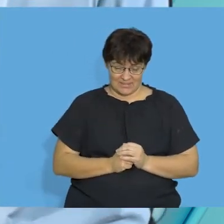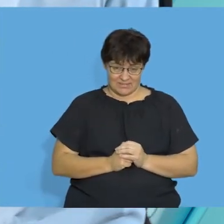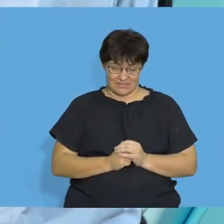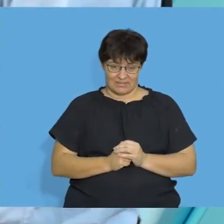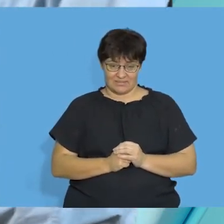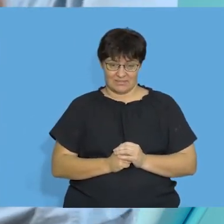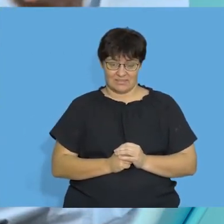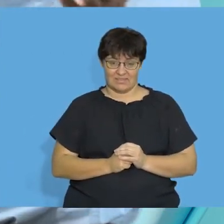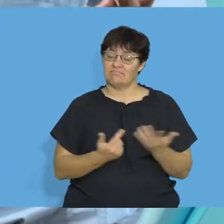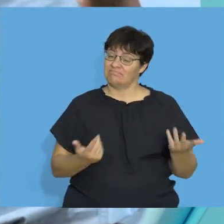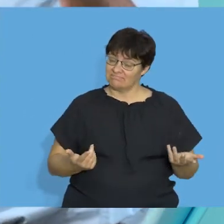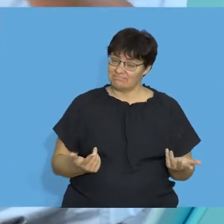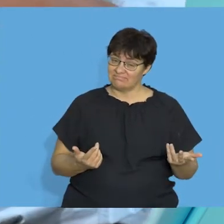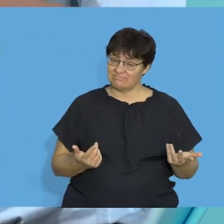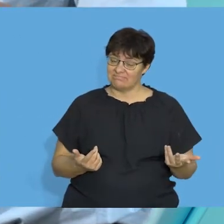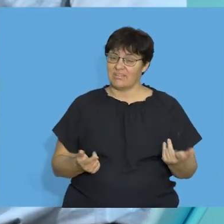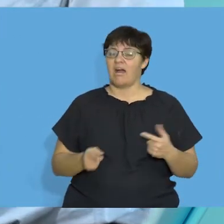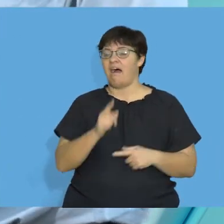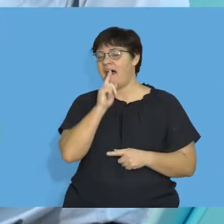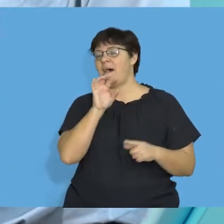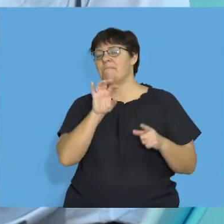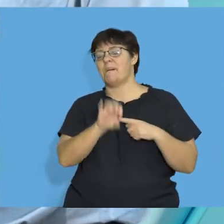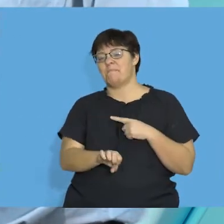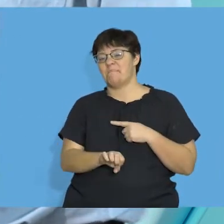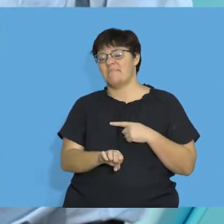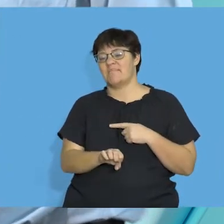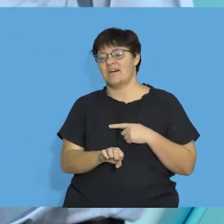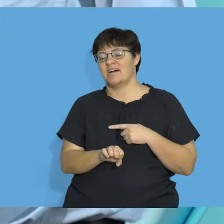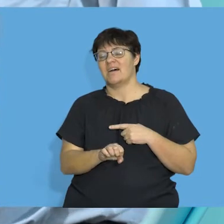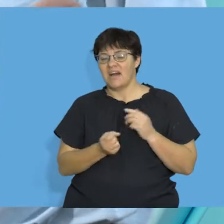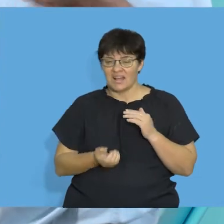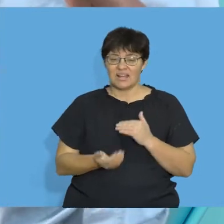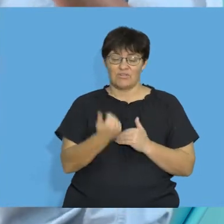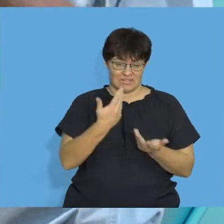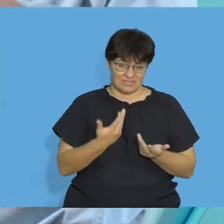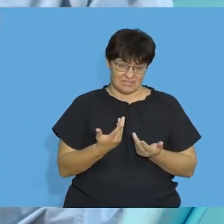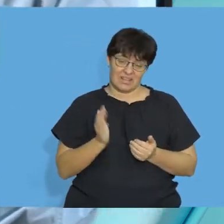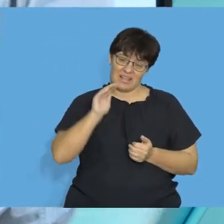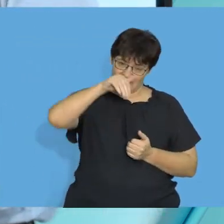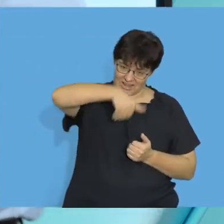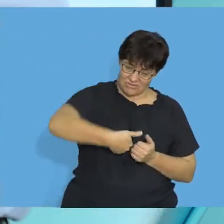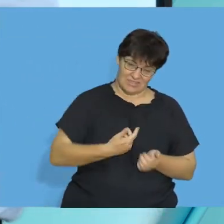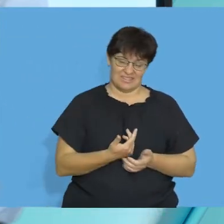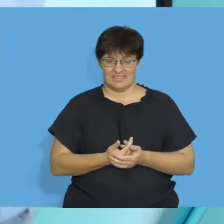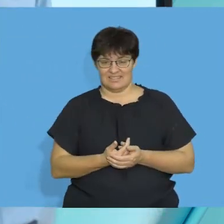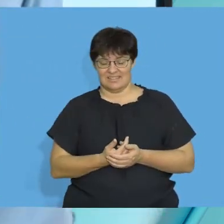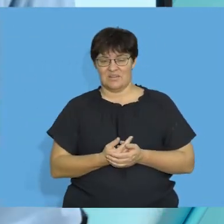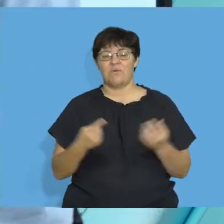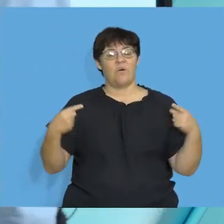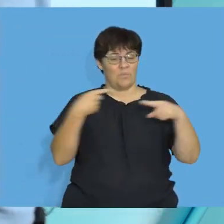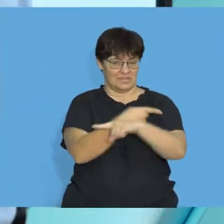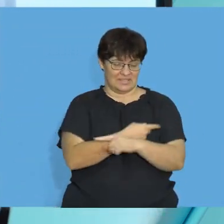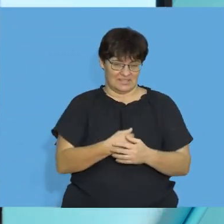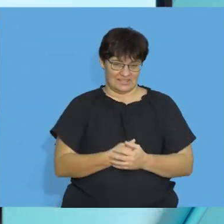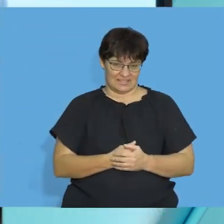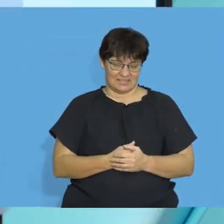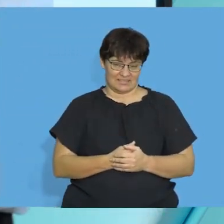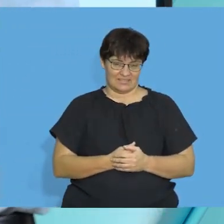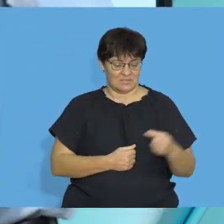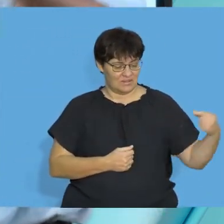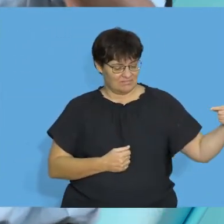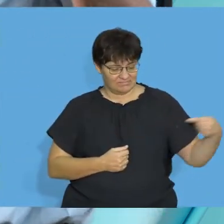to the south pole, then we'll be able to see which way the current is going. The current will go in the opposite direction. In other words, it will go in